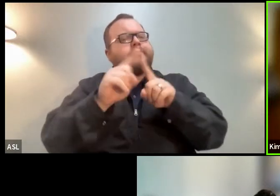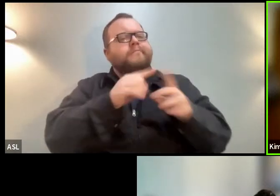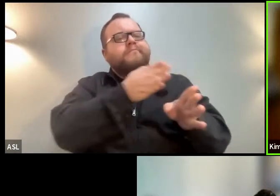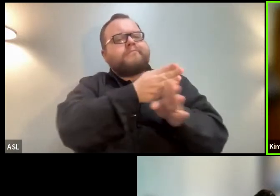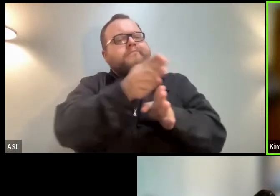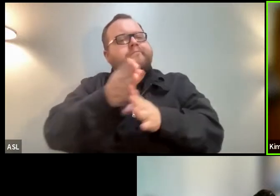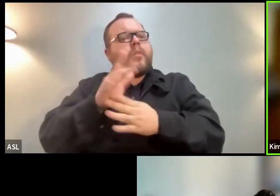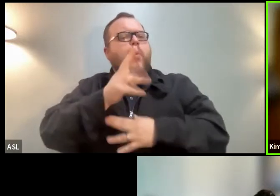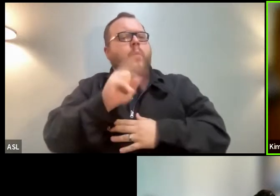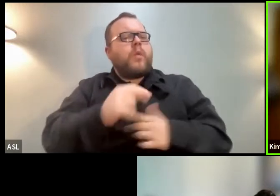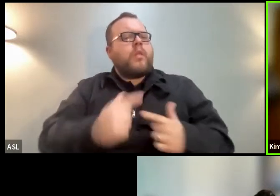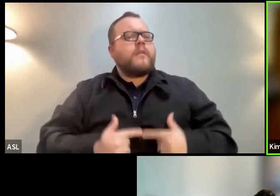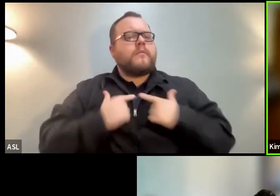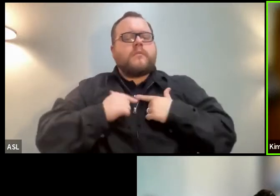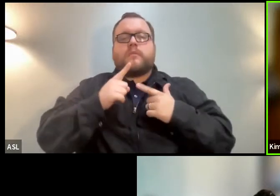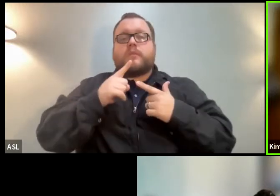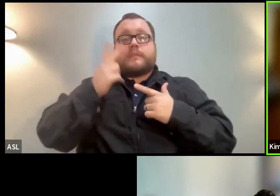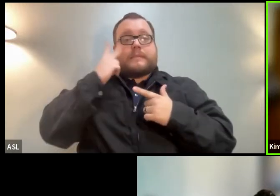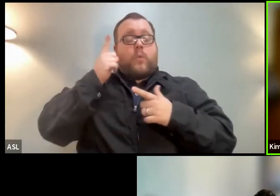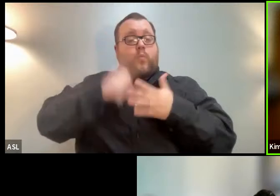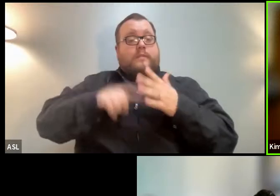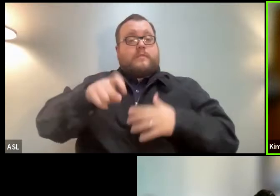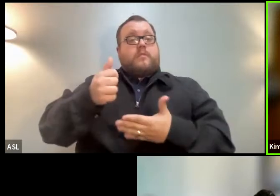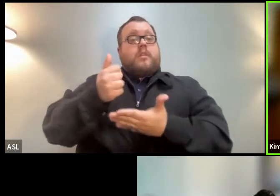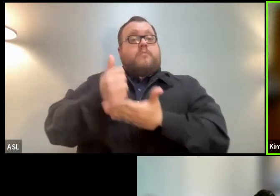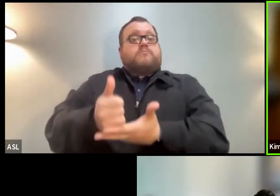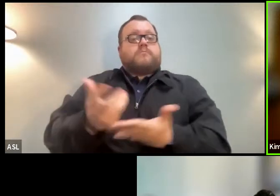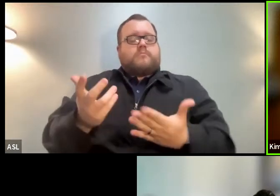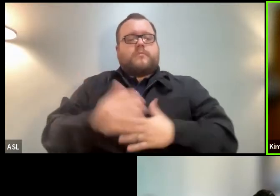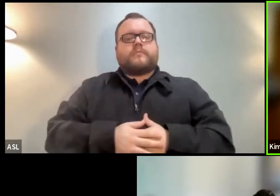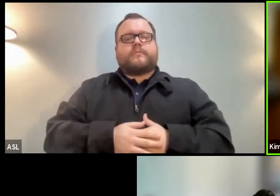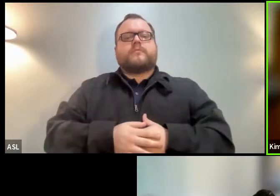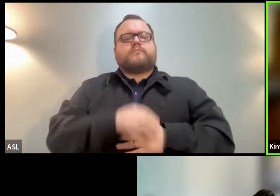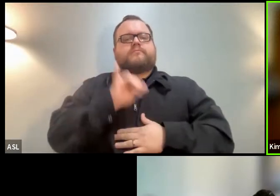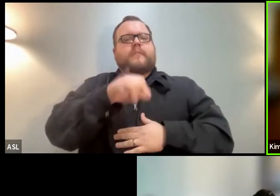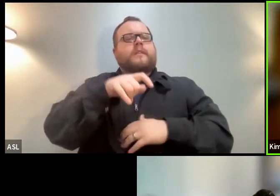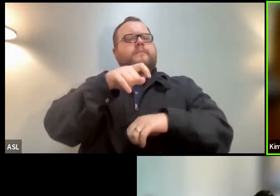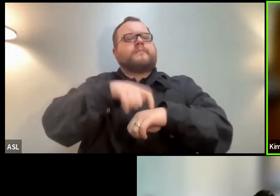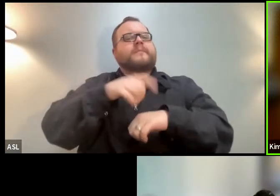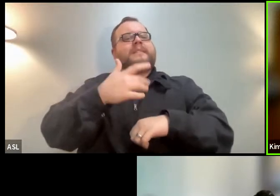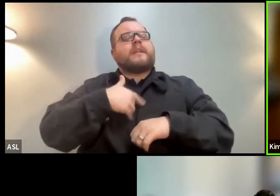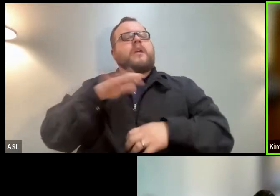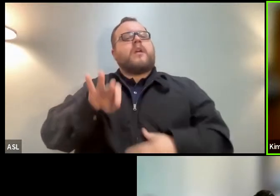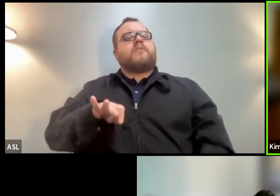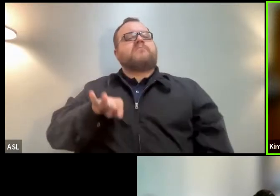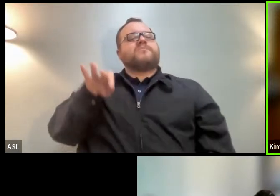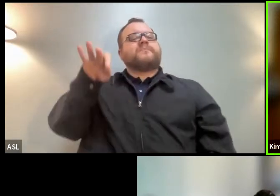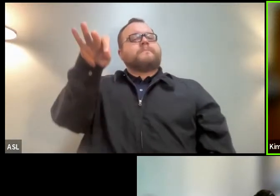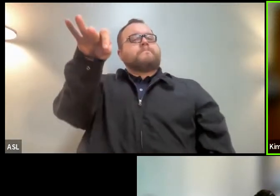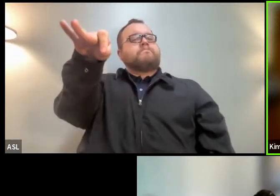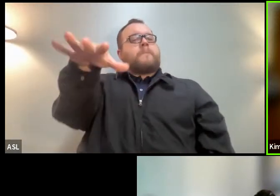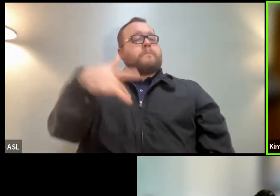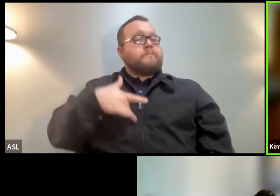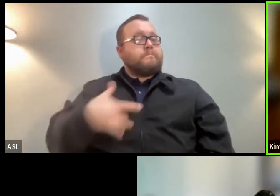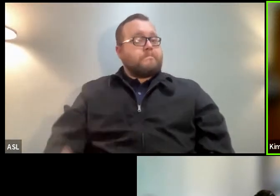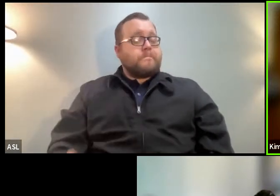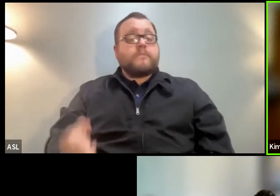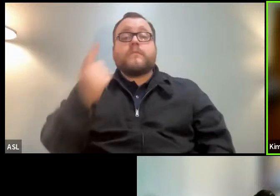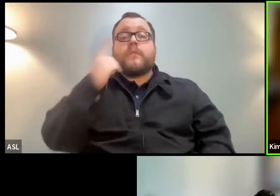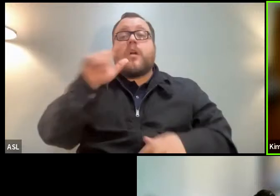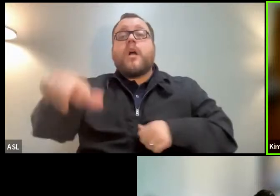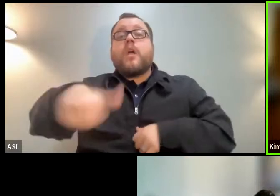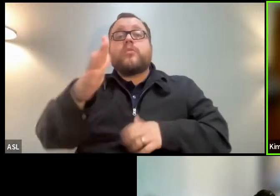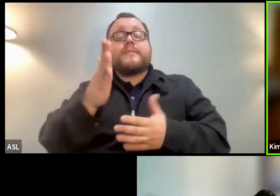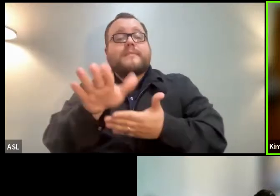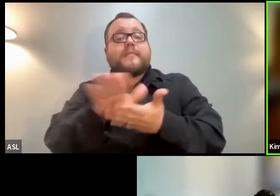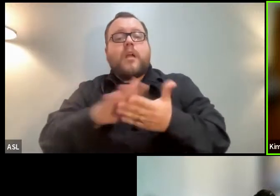need more help in. So usually it's a time for us to just plant the seed about it. The other thing that's really nice with our